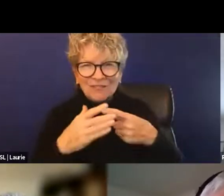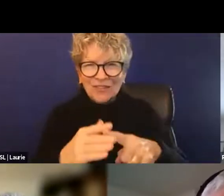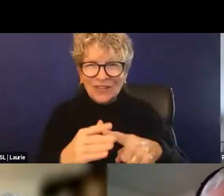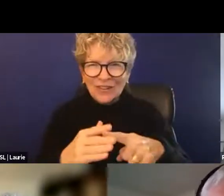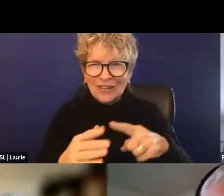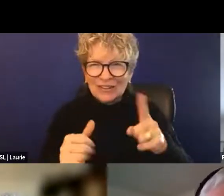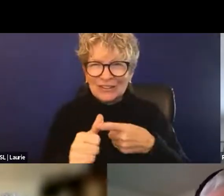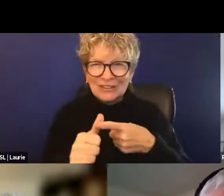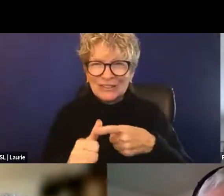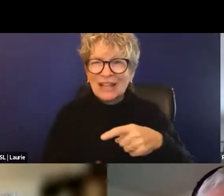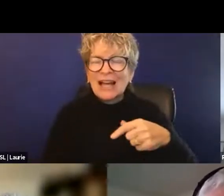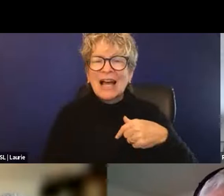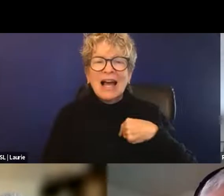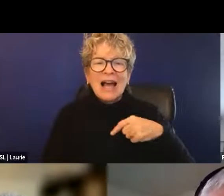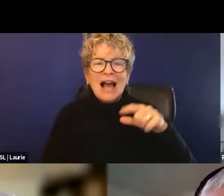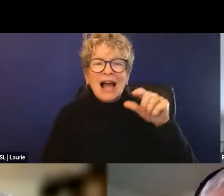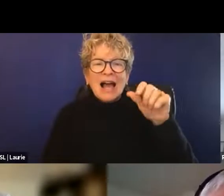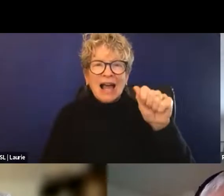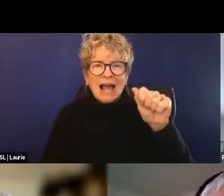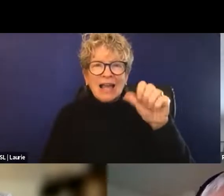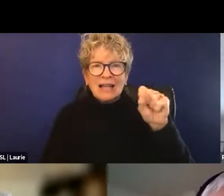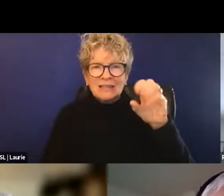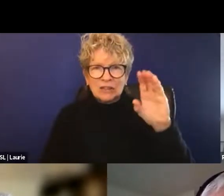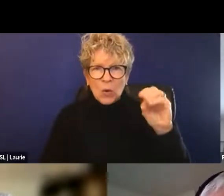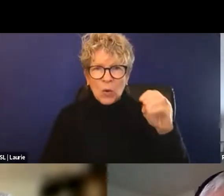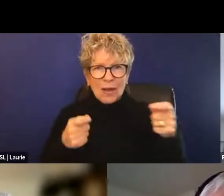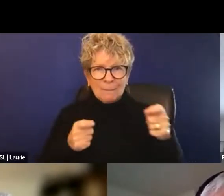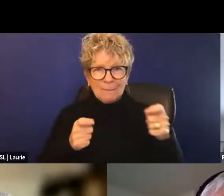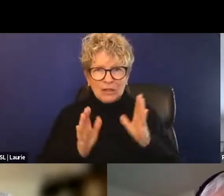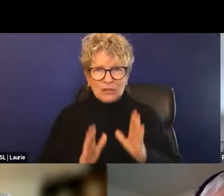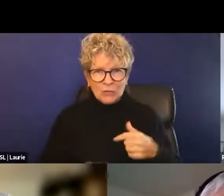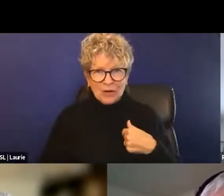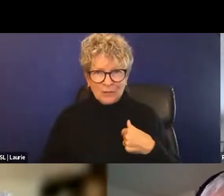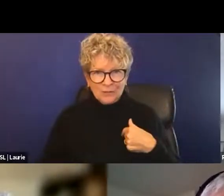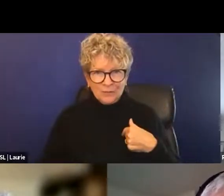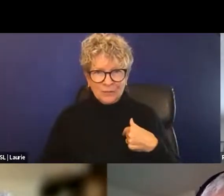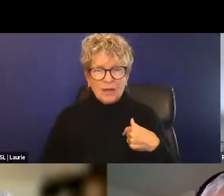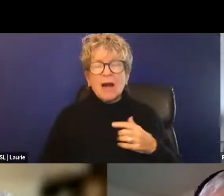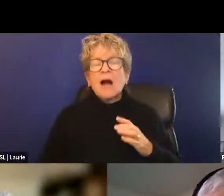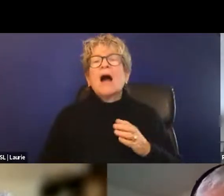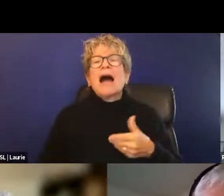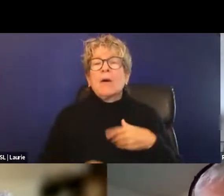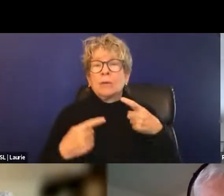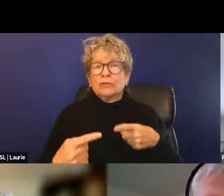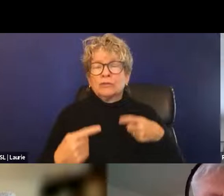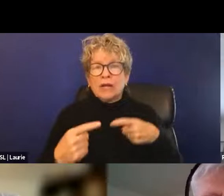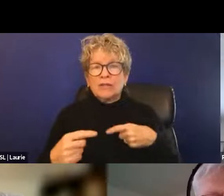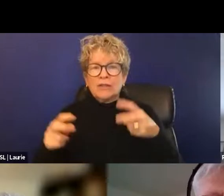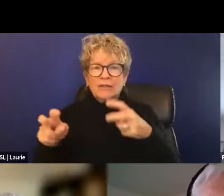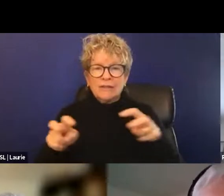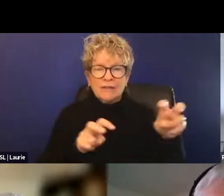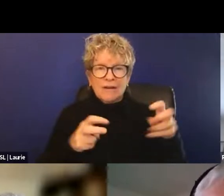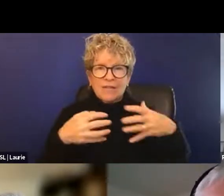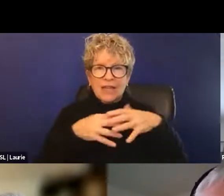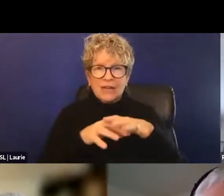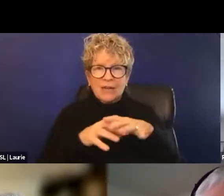So I'm an ASO administrator, and so the struggles that we've had with the transition integrated managed care,